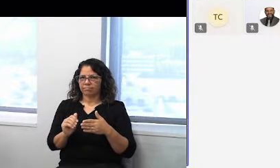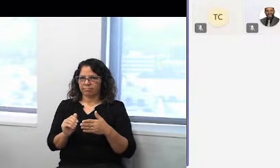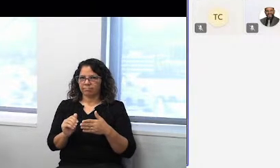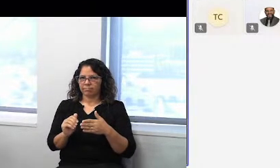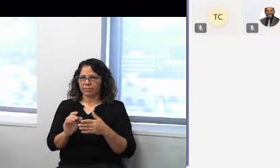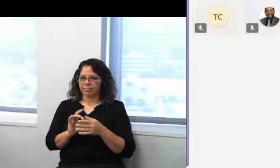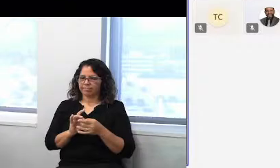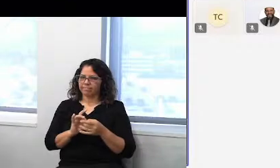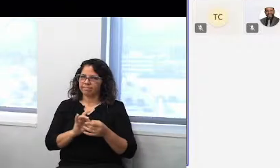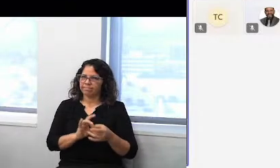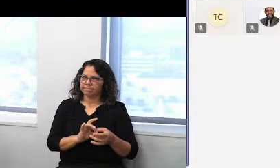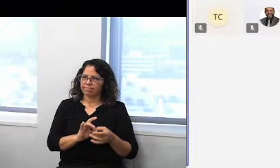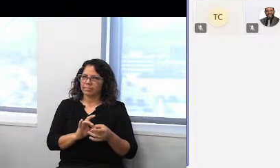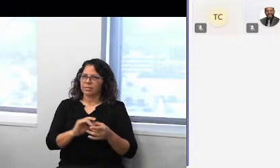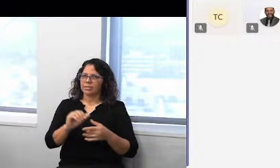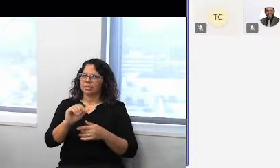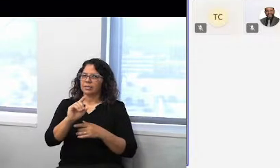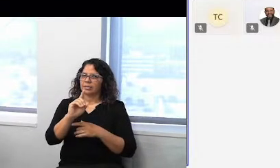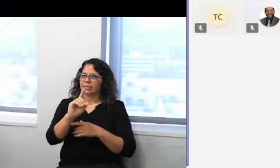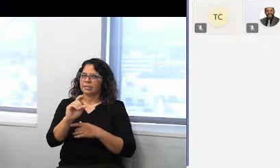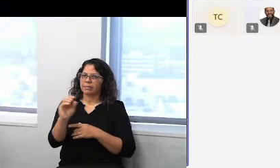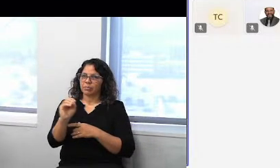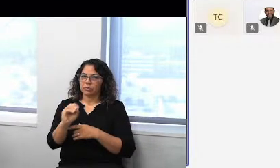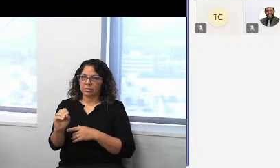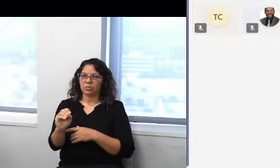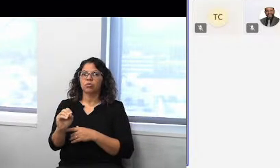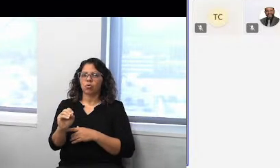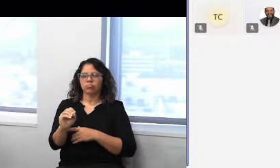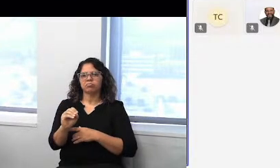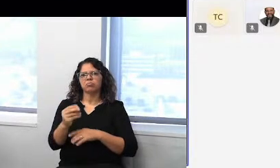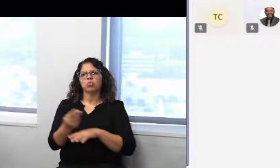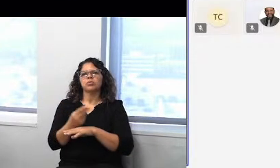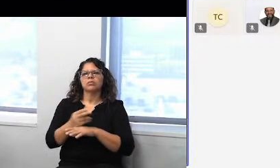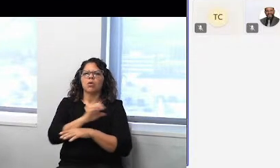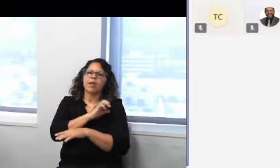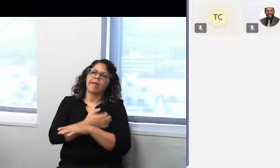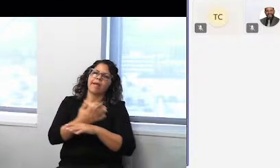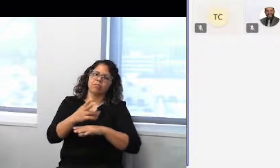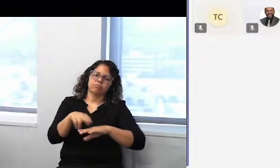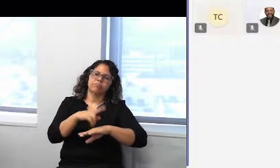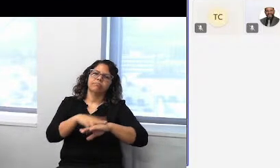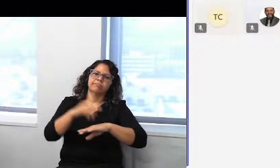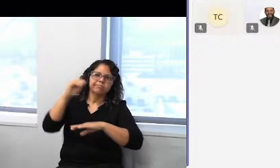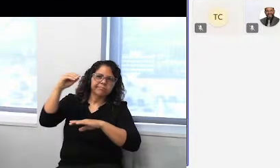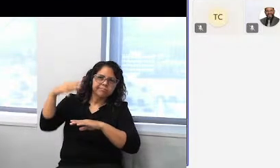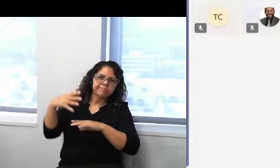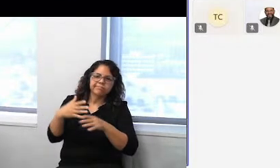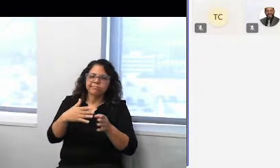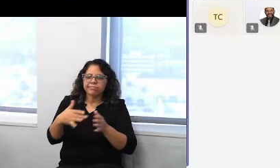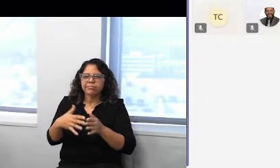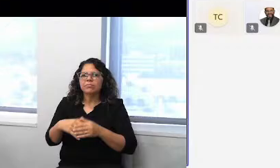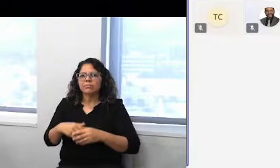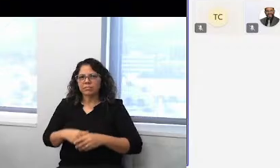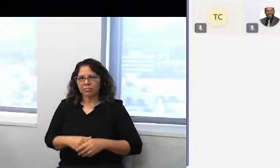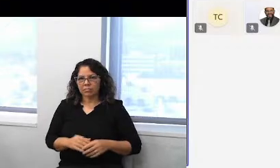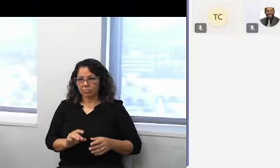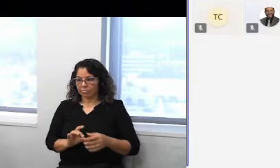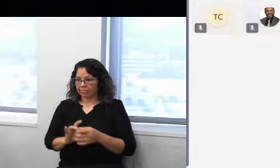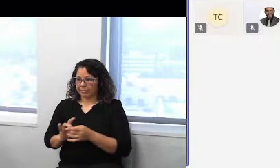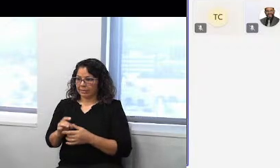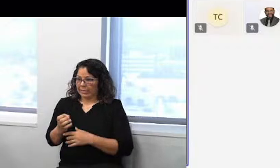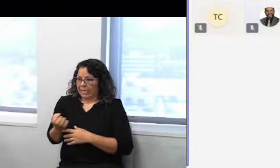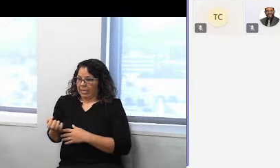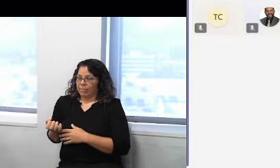please, respect to the team, this is not I will integrate any resources. That determines our